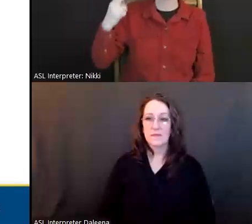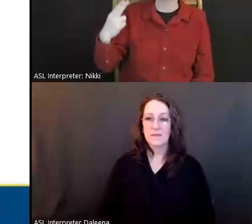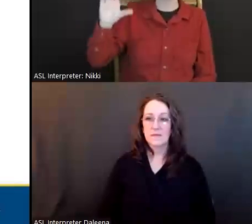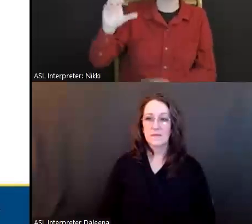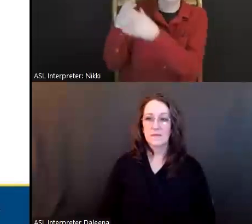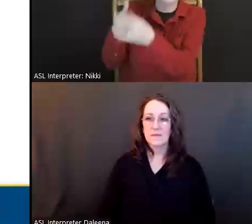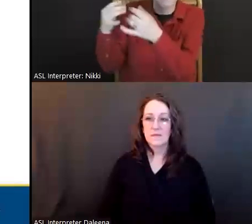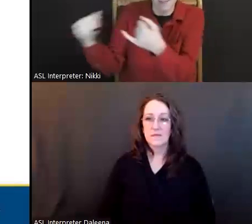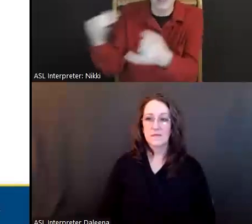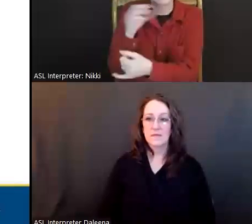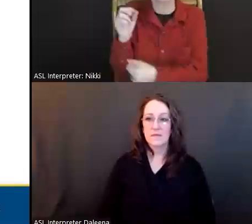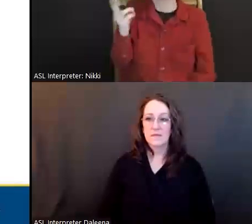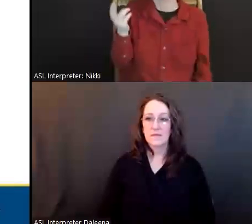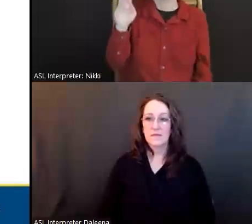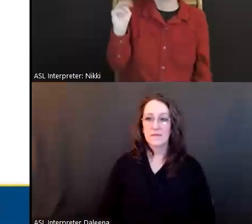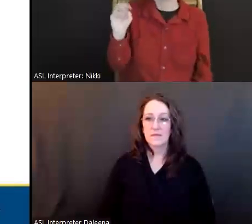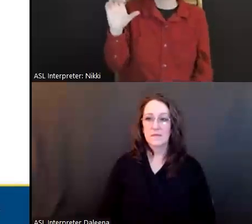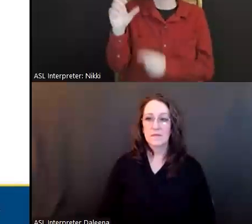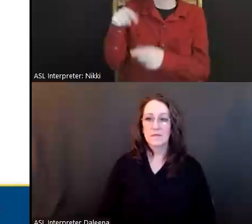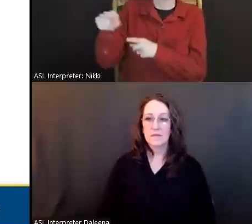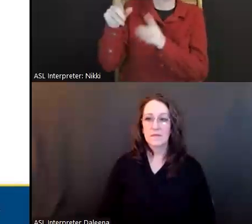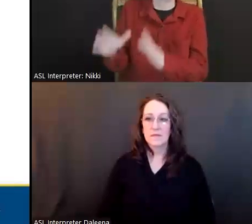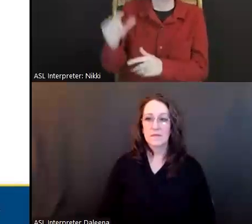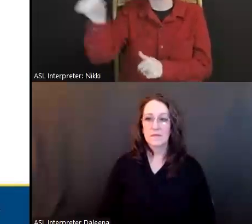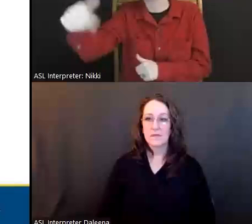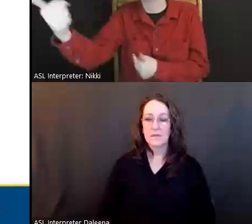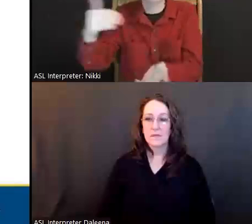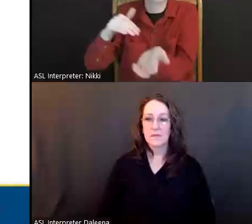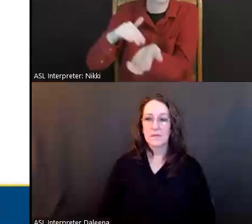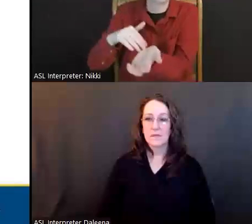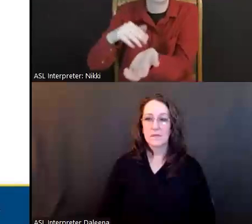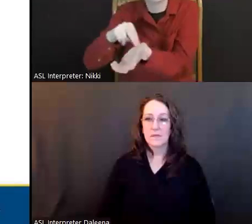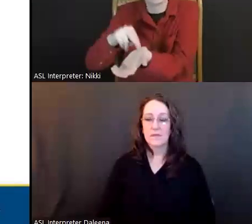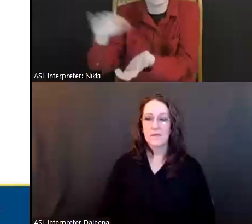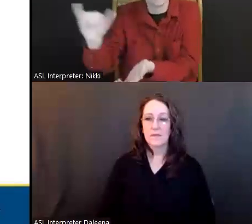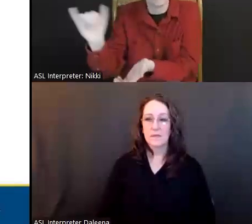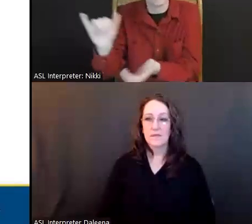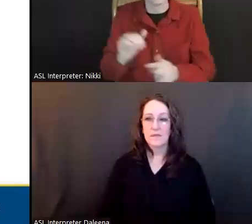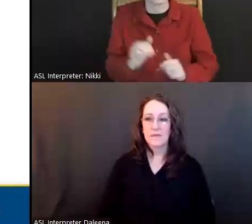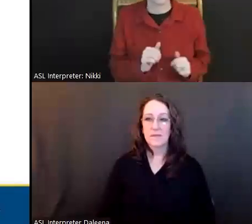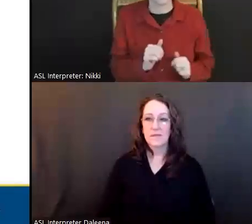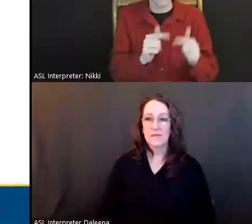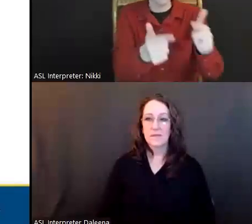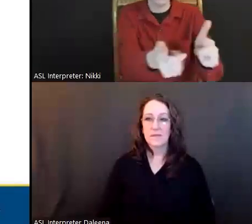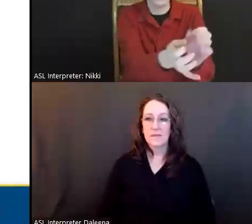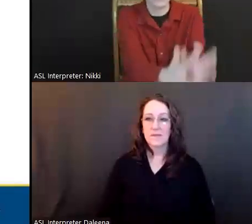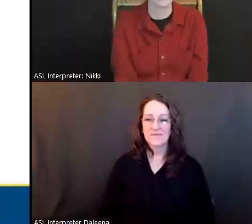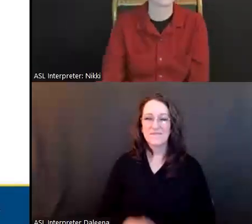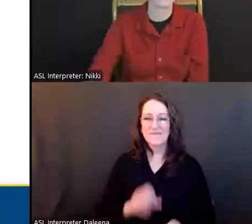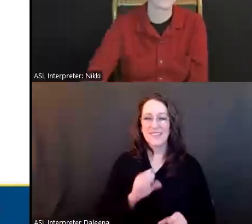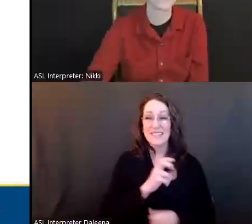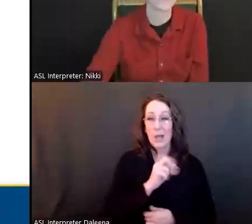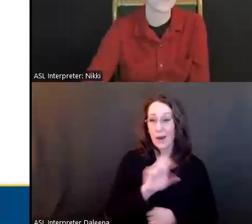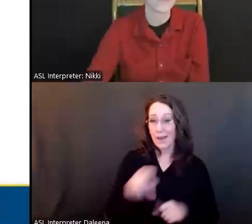and URMC specialists and outside care providers as well. Sarah can deliver medications to our patients, is able to